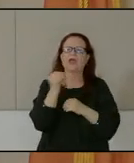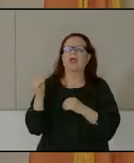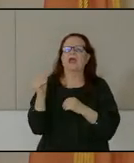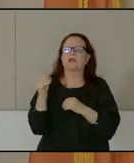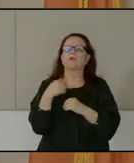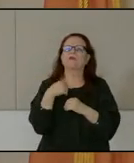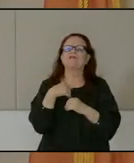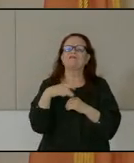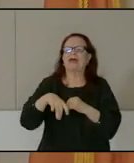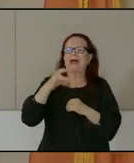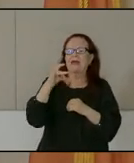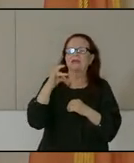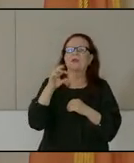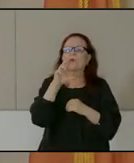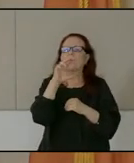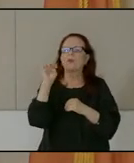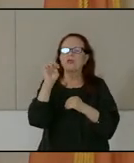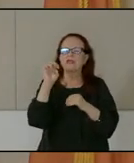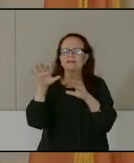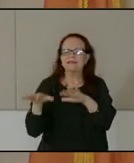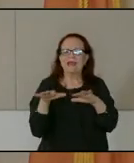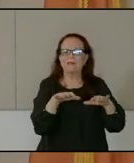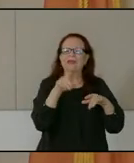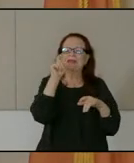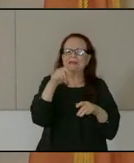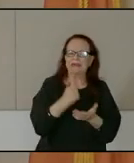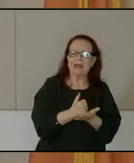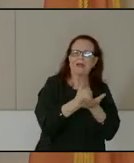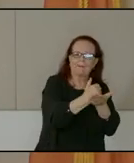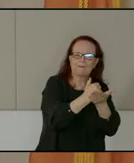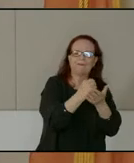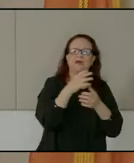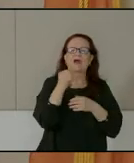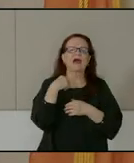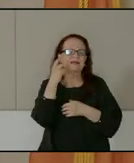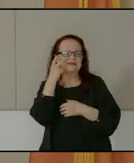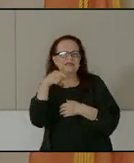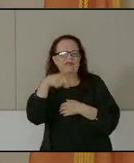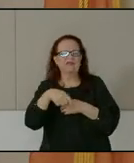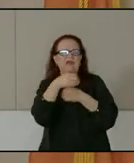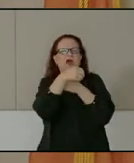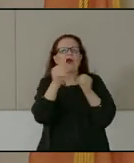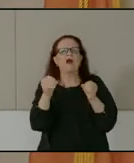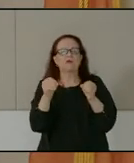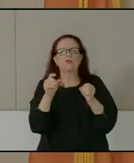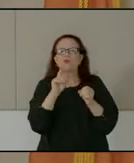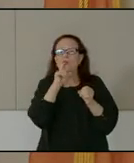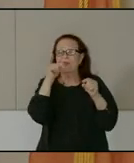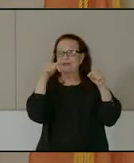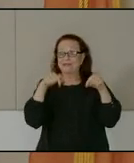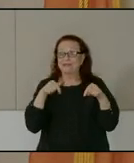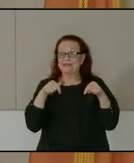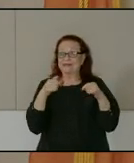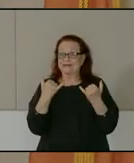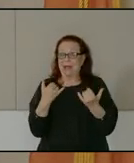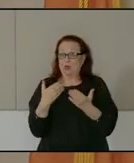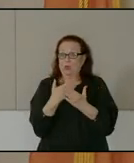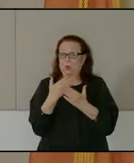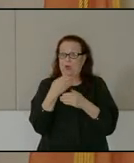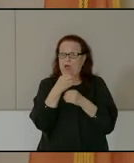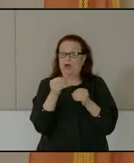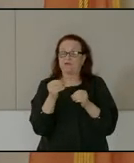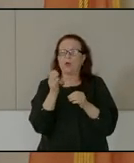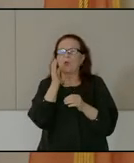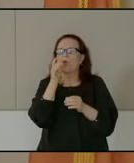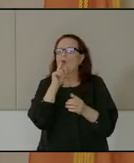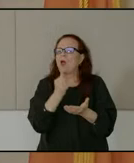resettlement agencies that needed assistance. So I could see that this office could have been extremely helpful to an organization like ours